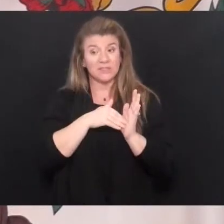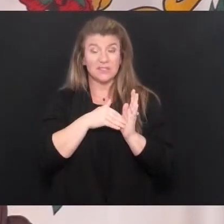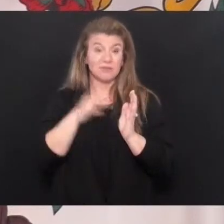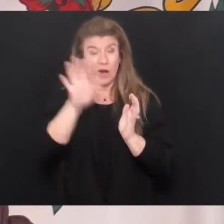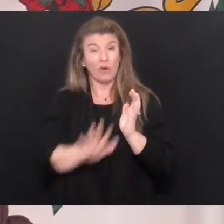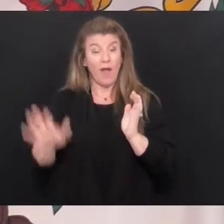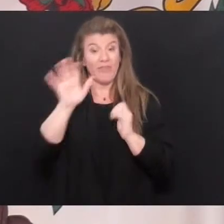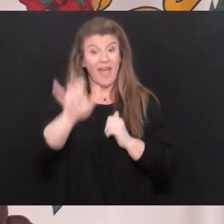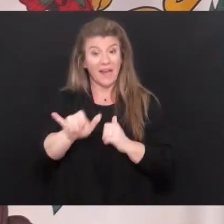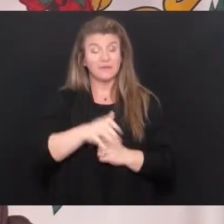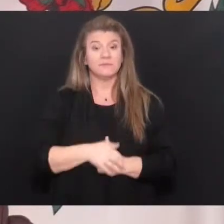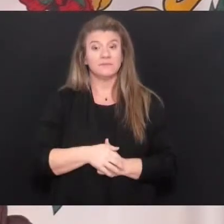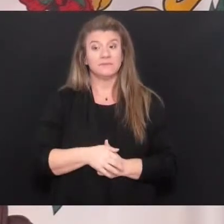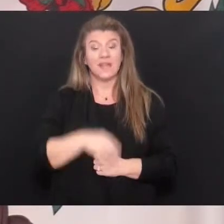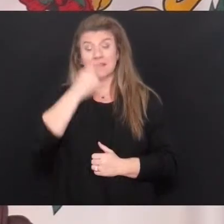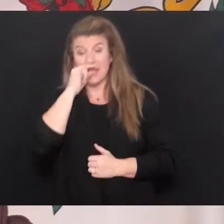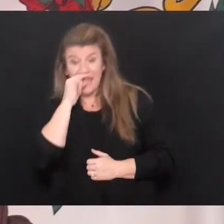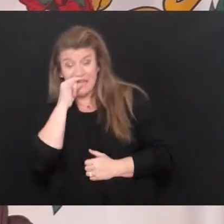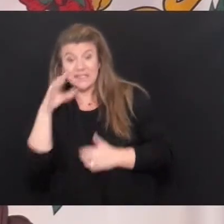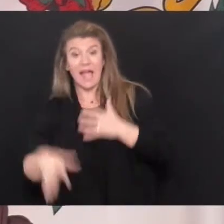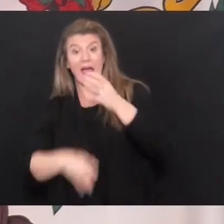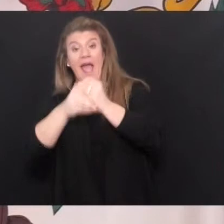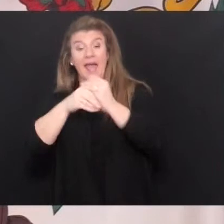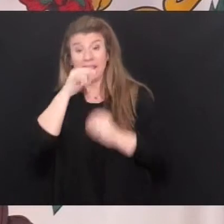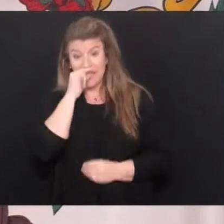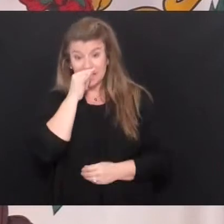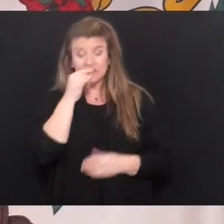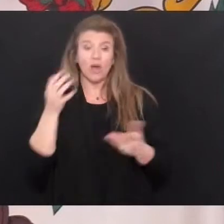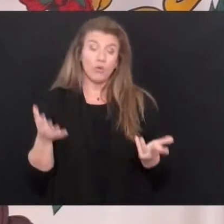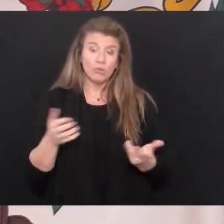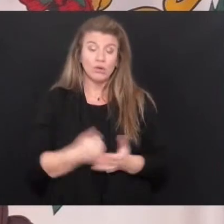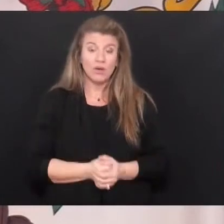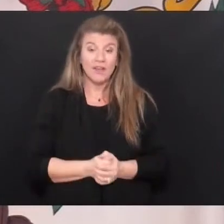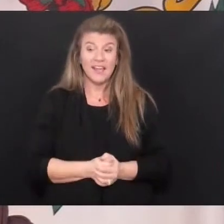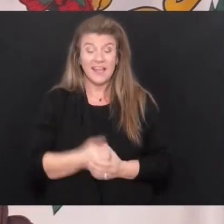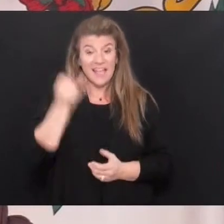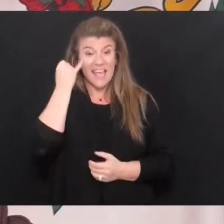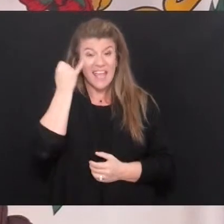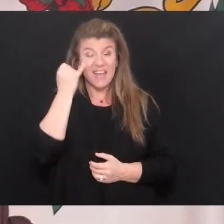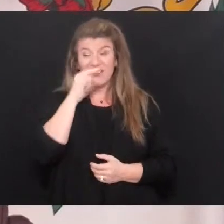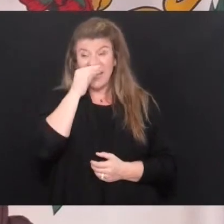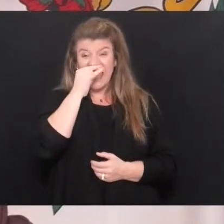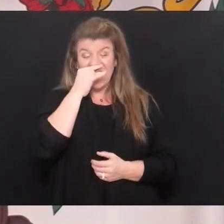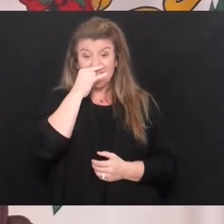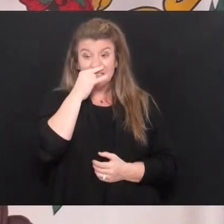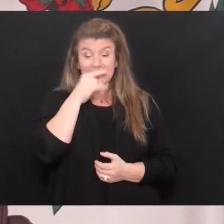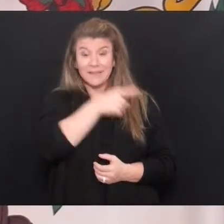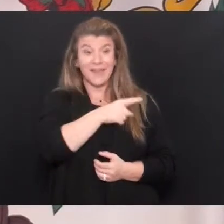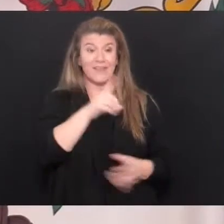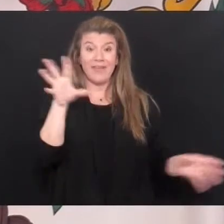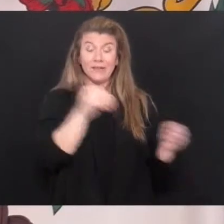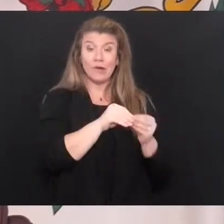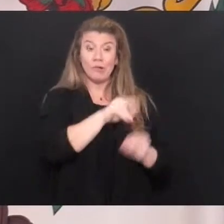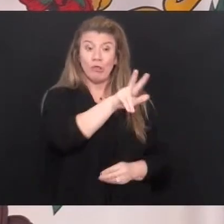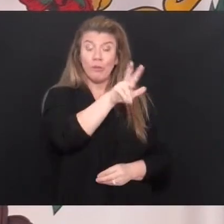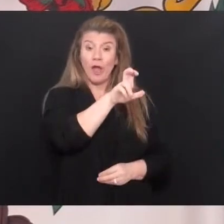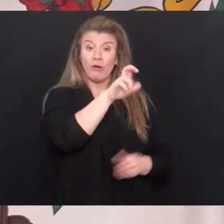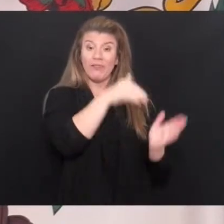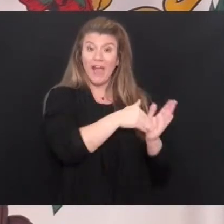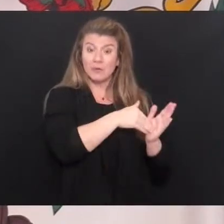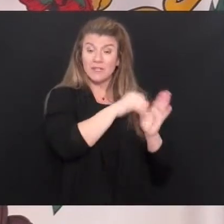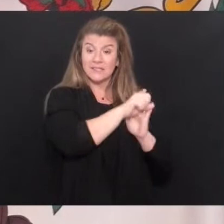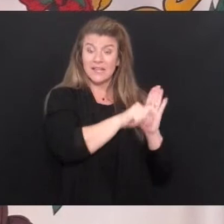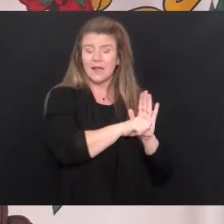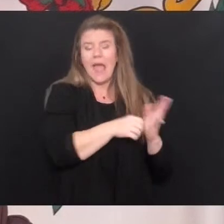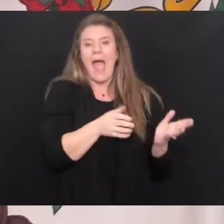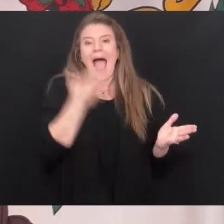at that, and the kids on top of that. And so if the kids happen to total 300,000 in the state, and I